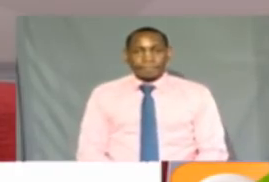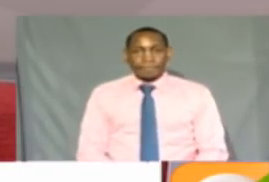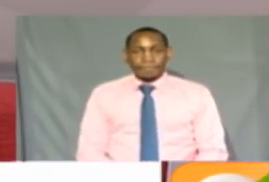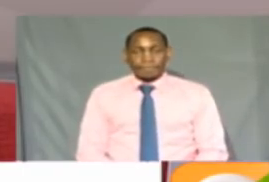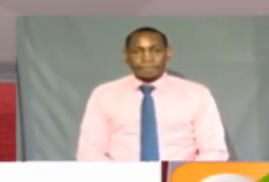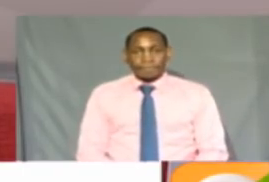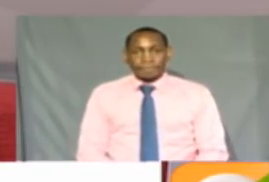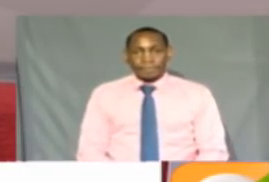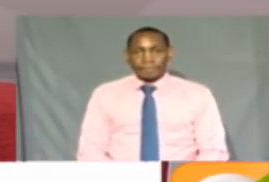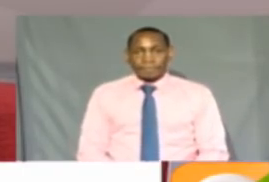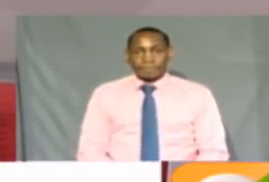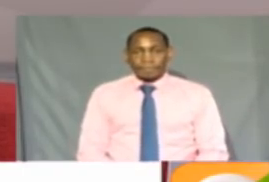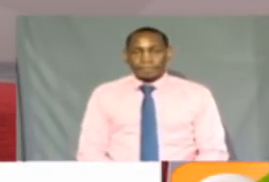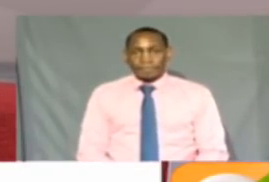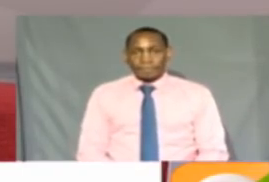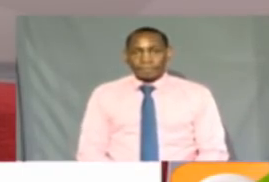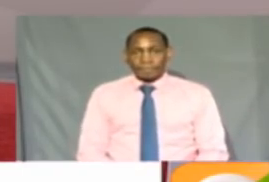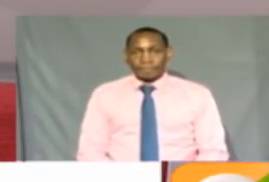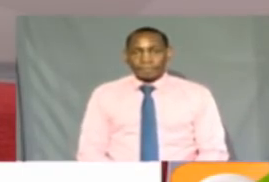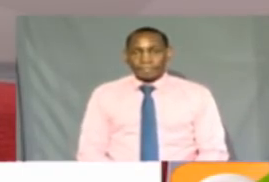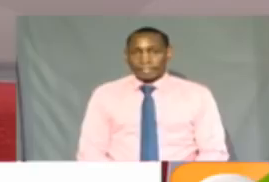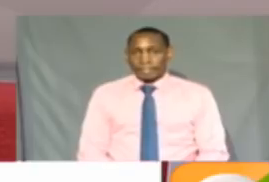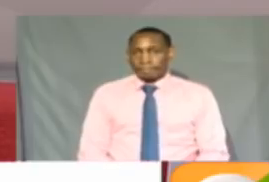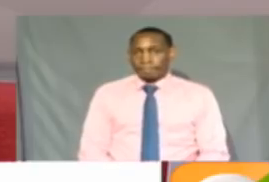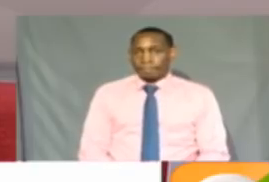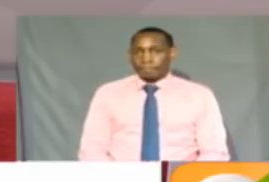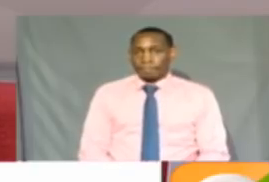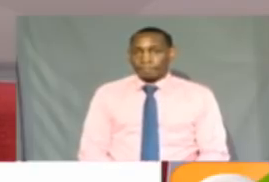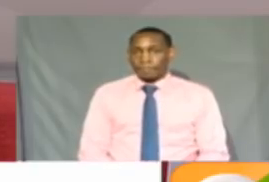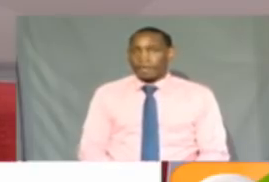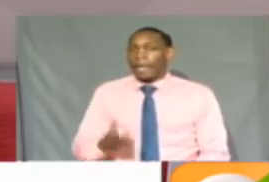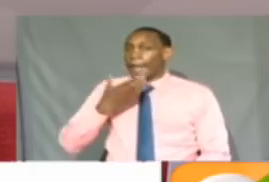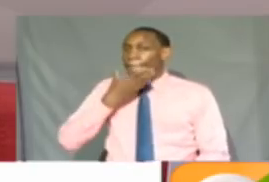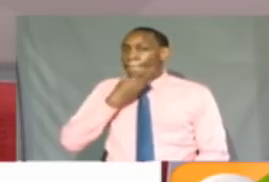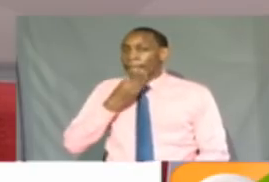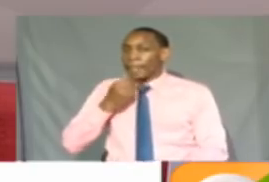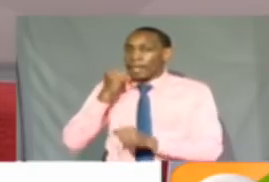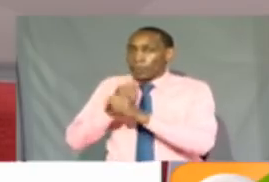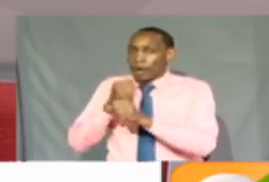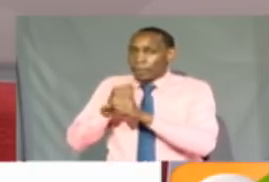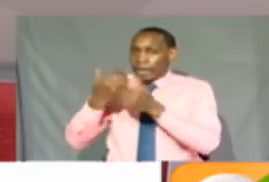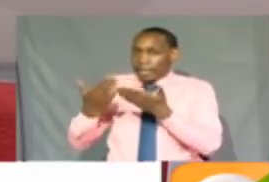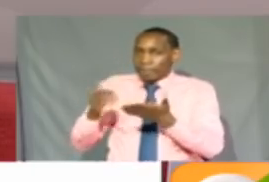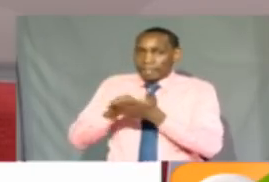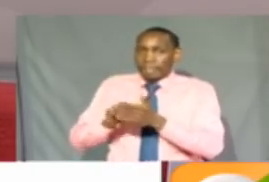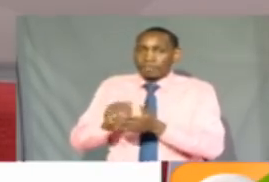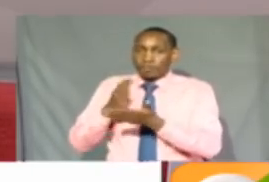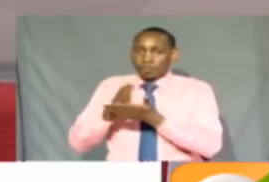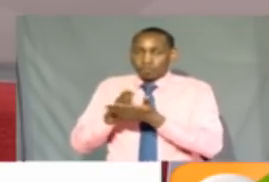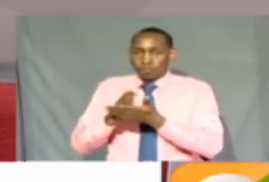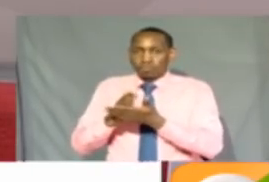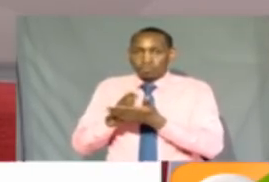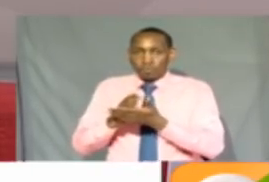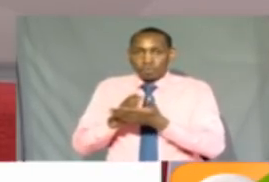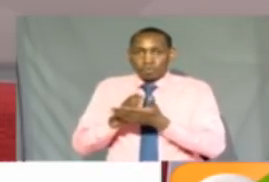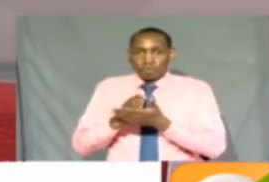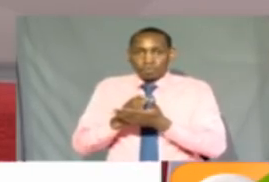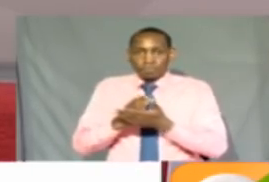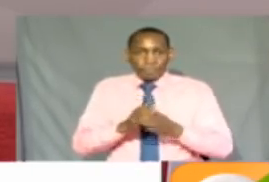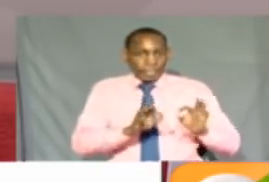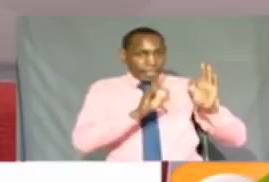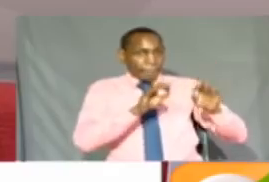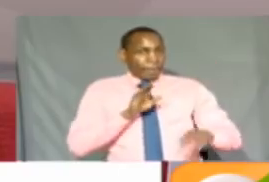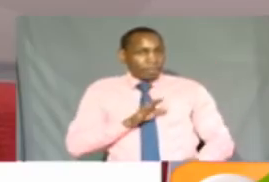there. What lengths do guys go to make sure they impress this young lady? And you know your